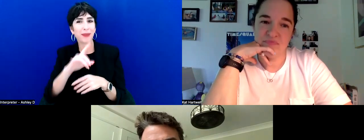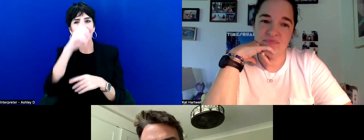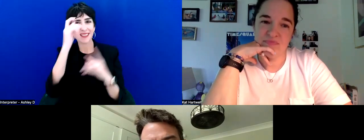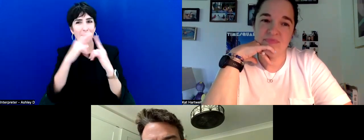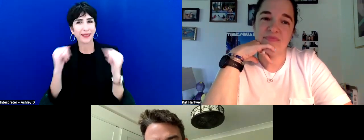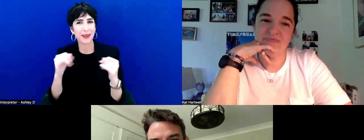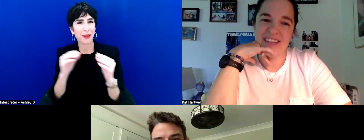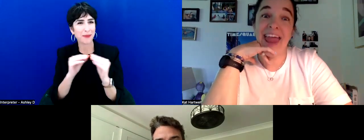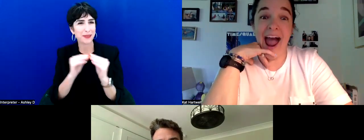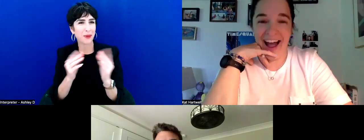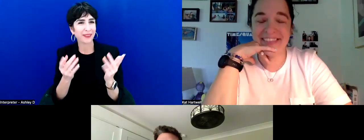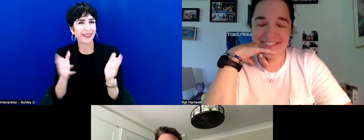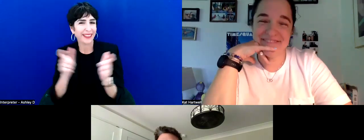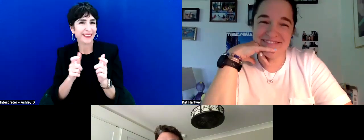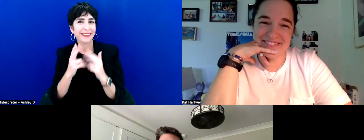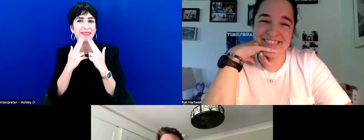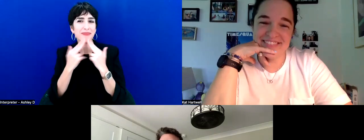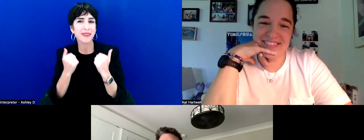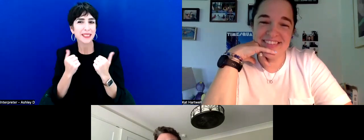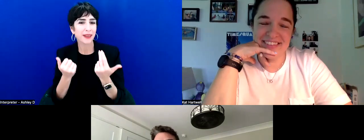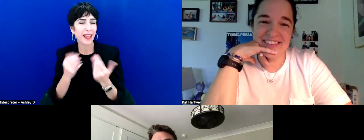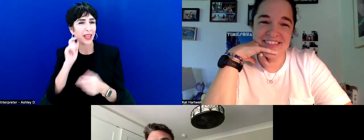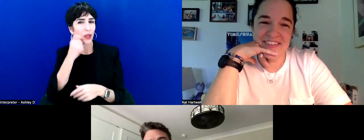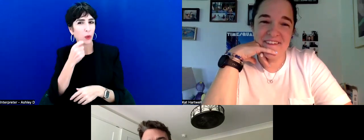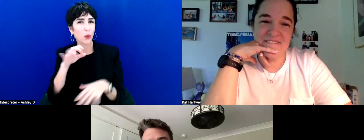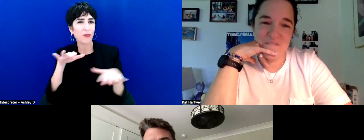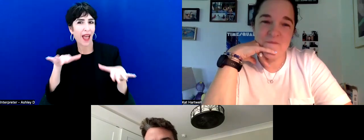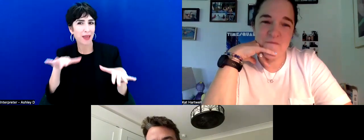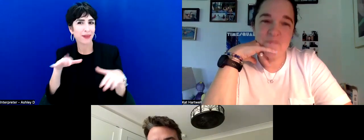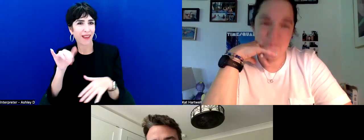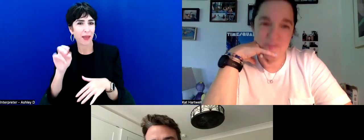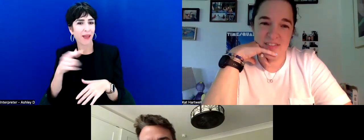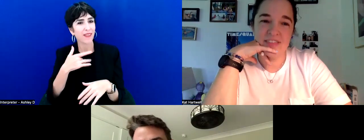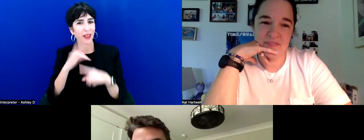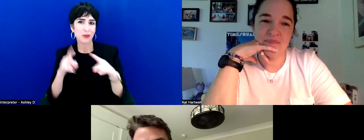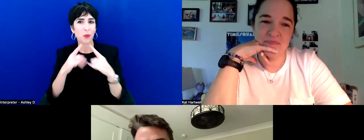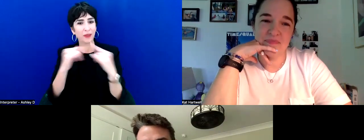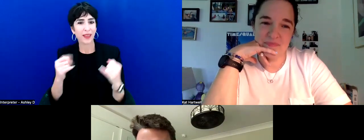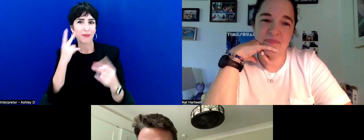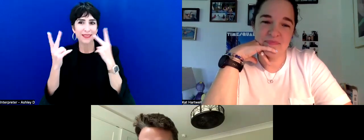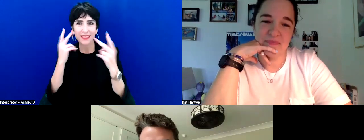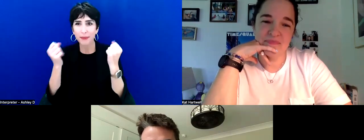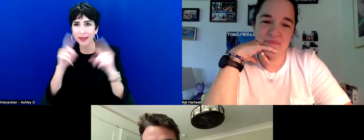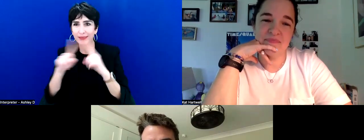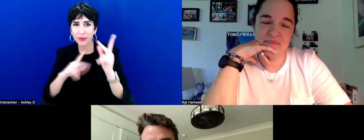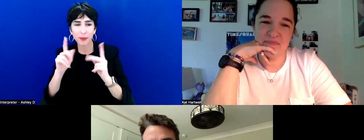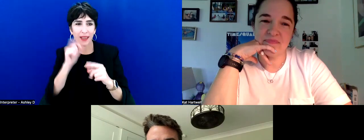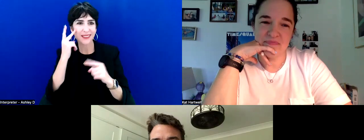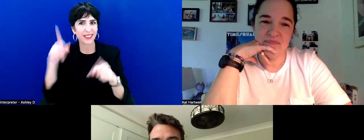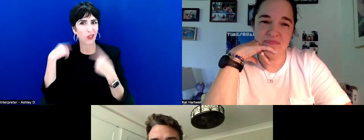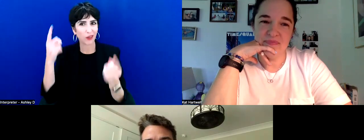camp, you know. Yeah. It had a cool vibe like that. It felt like I was going to camp and just seeing a bunch of people that I hadn't seen in a long